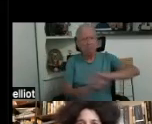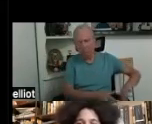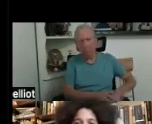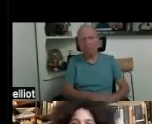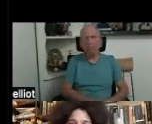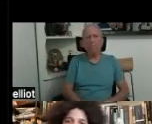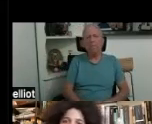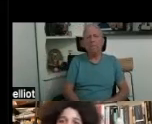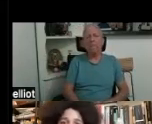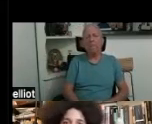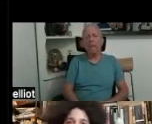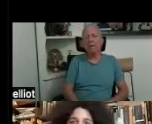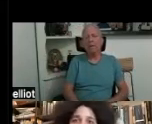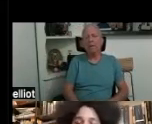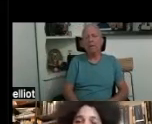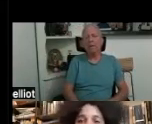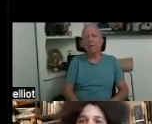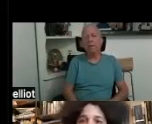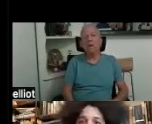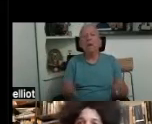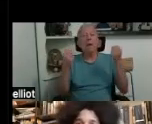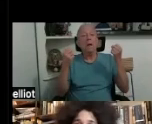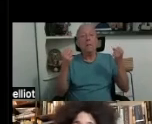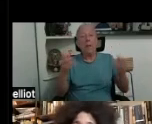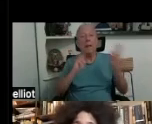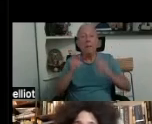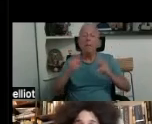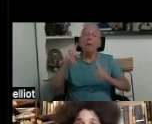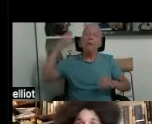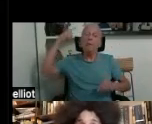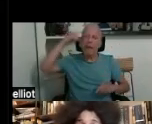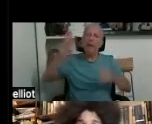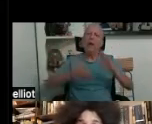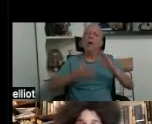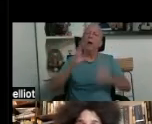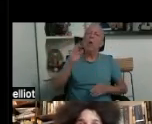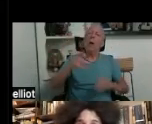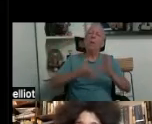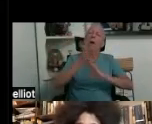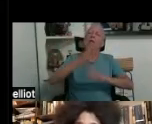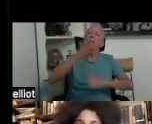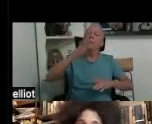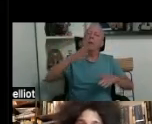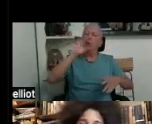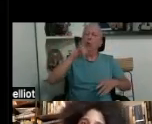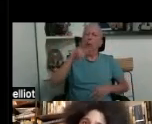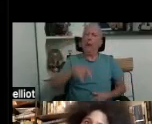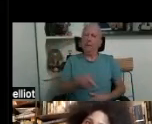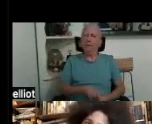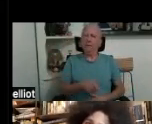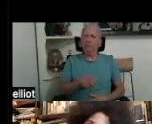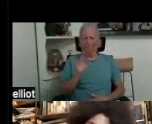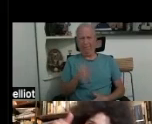And this is what many folks think governance looks like in a cooperative. And the key is